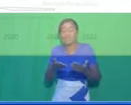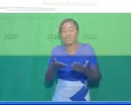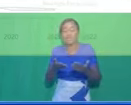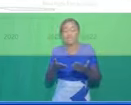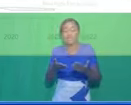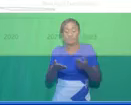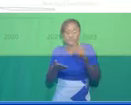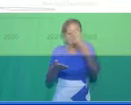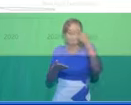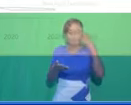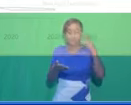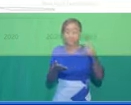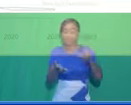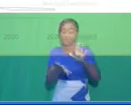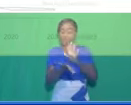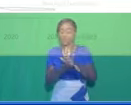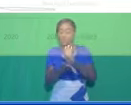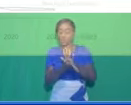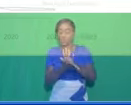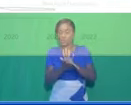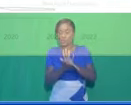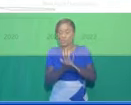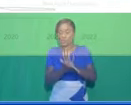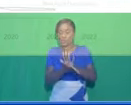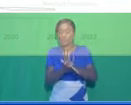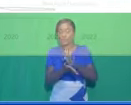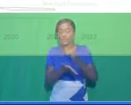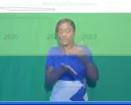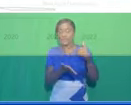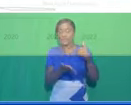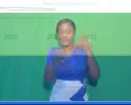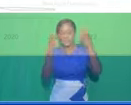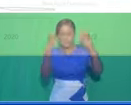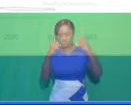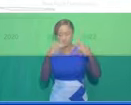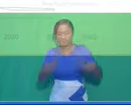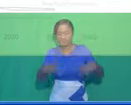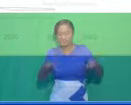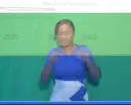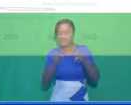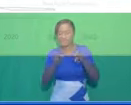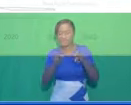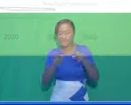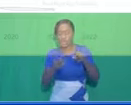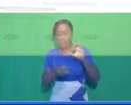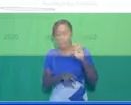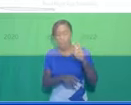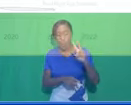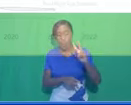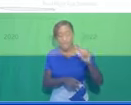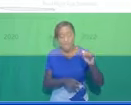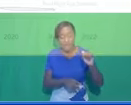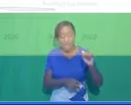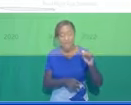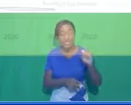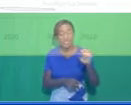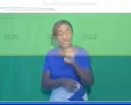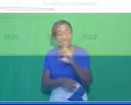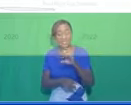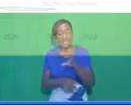be because those schools offer the education that they value. You see how well Coover East and St. George mm-hmm. is in terms